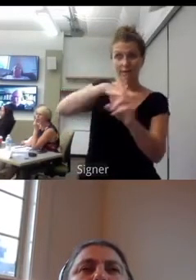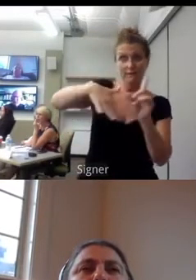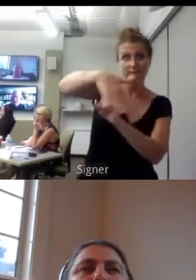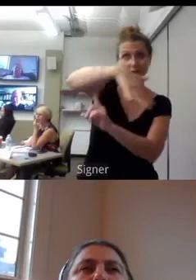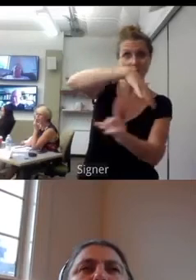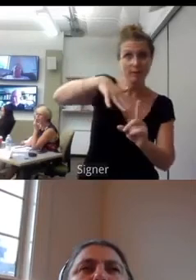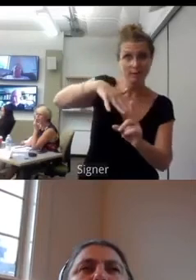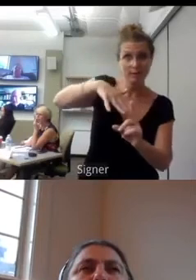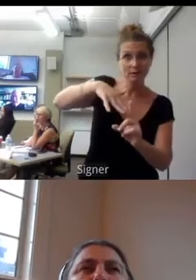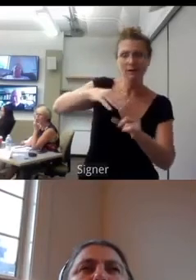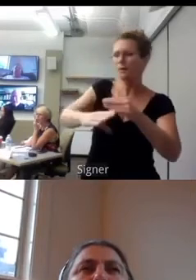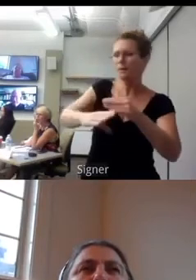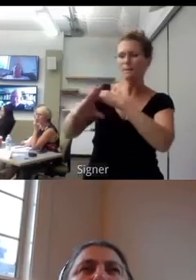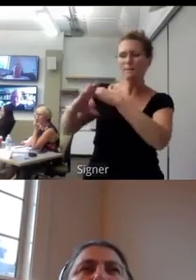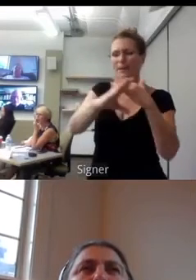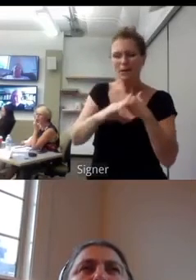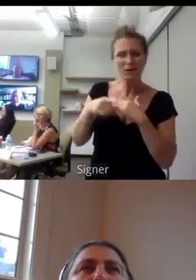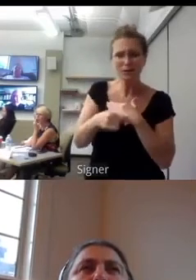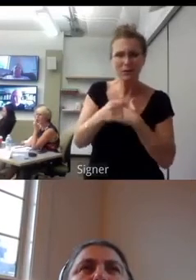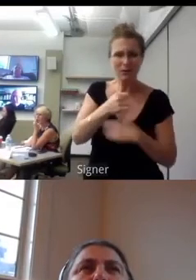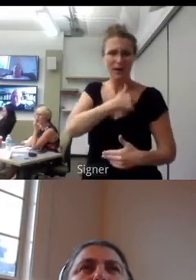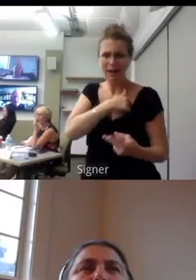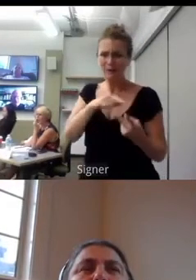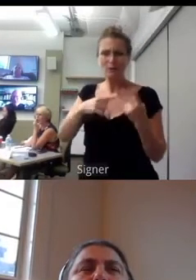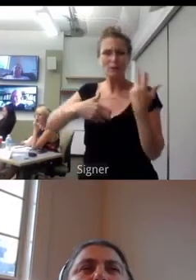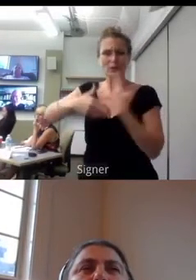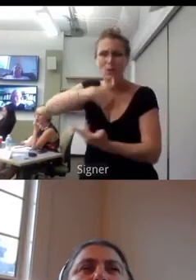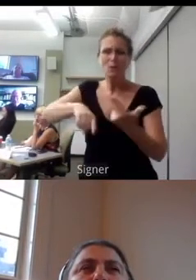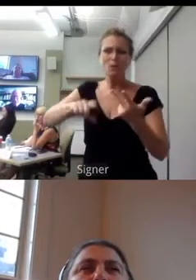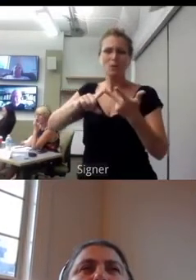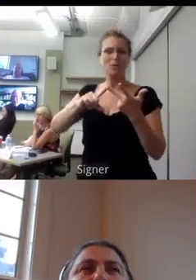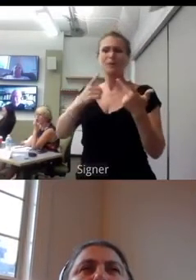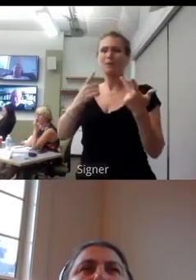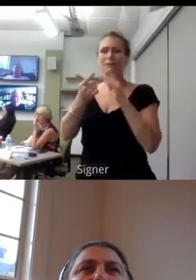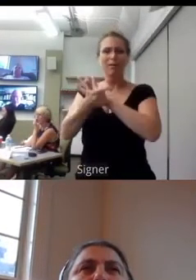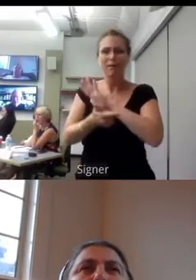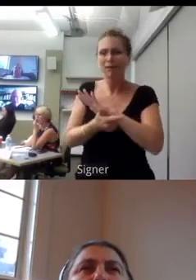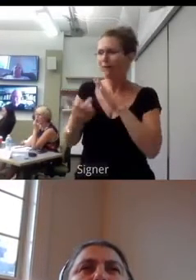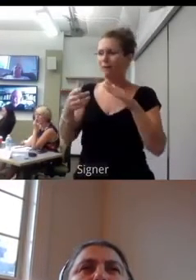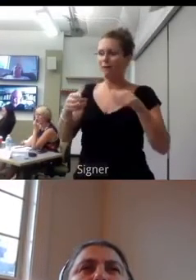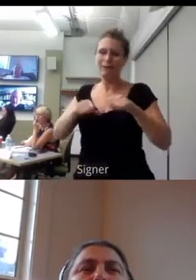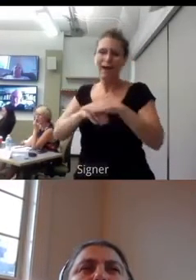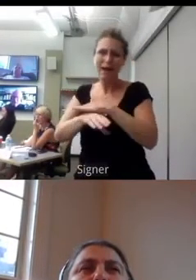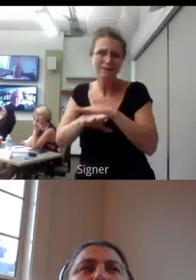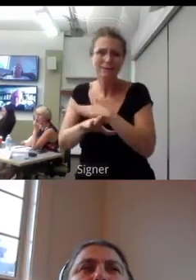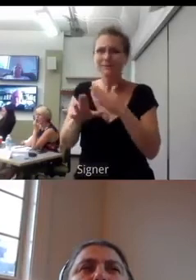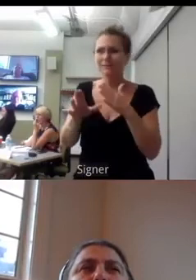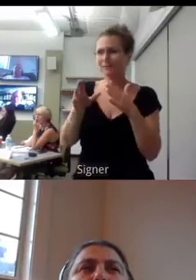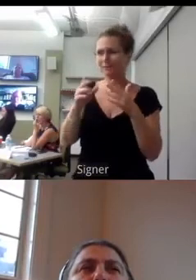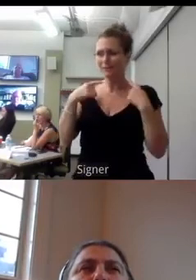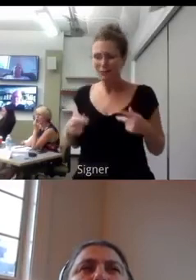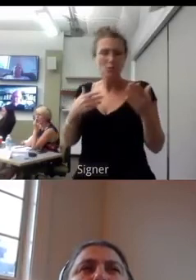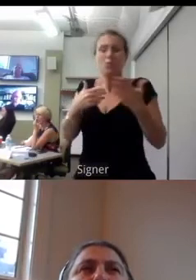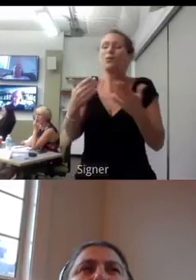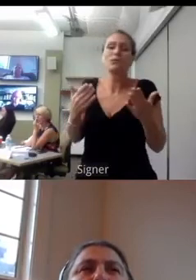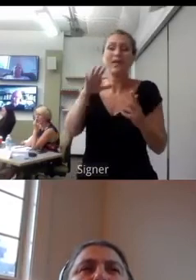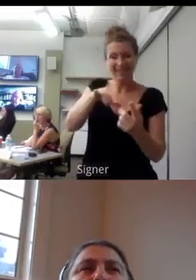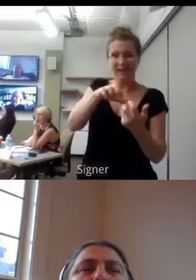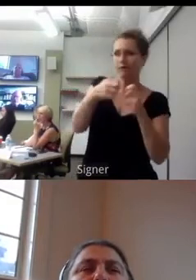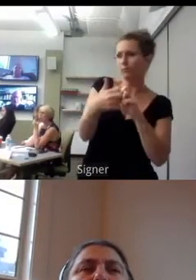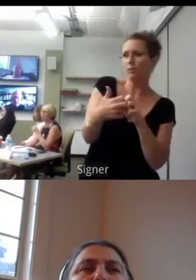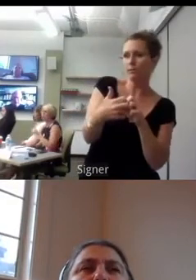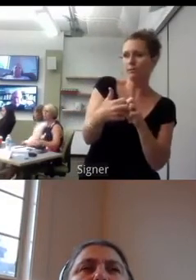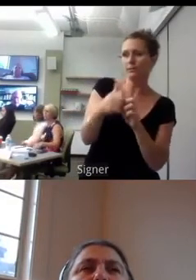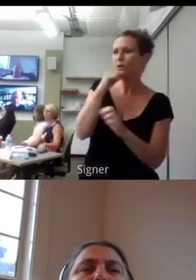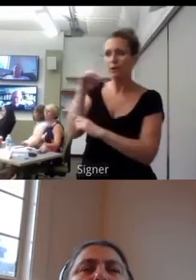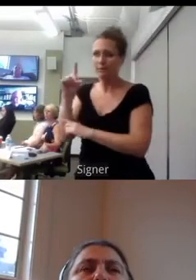policy barriers, physical barriers, accessibility barriers of all sort. That's where the problem is. Now, if you have a kind of